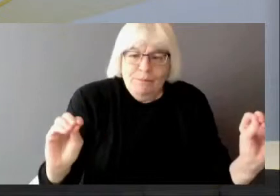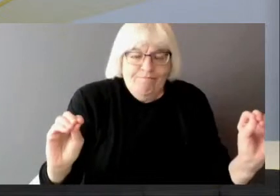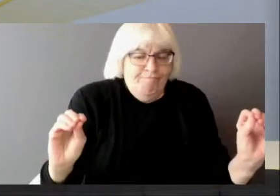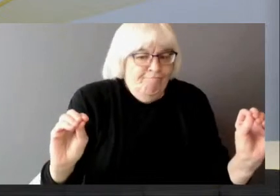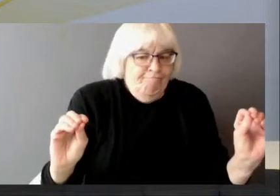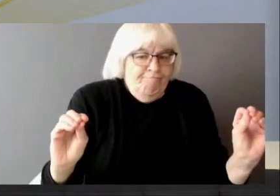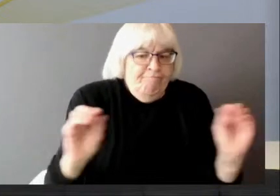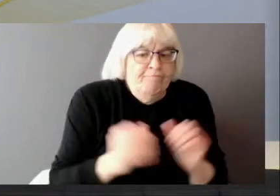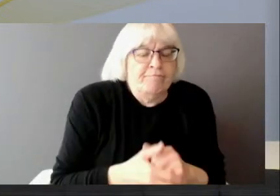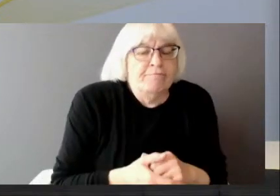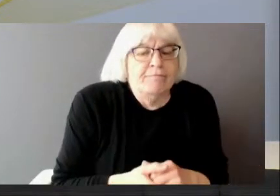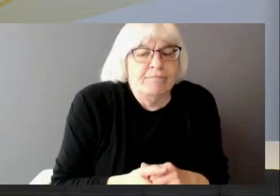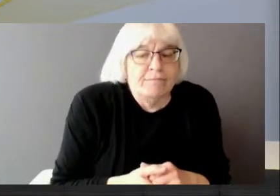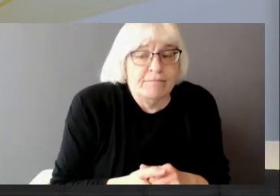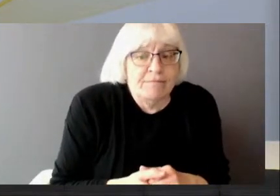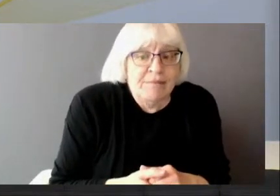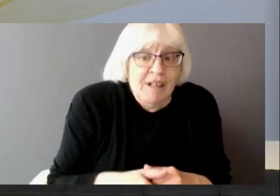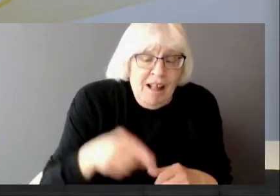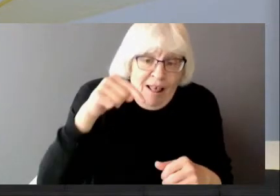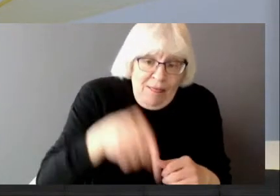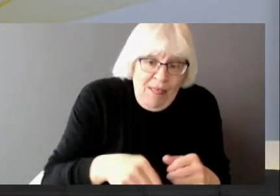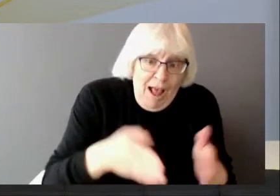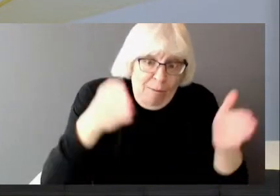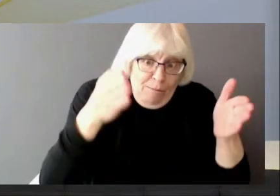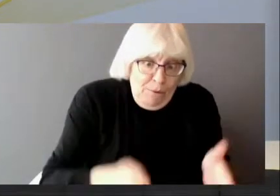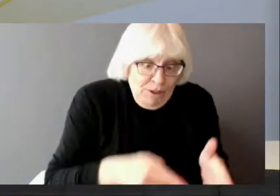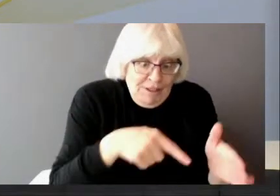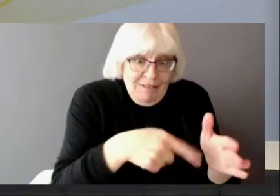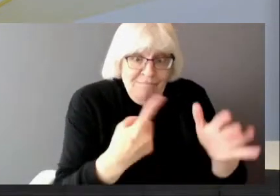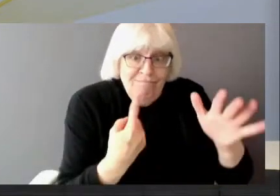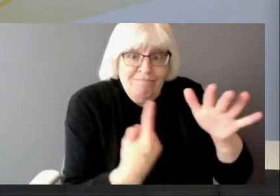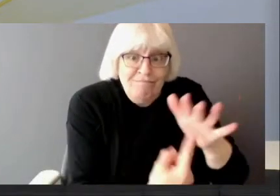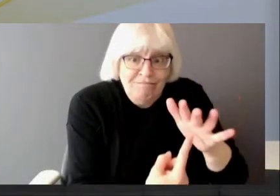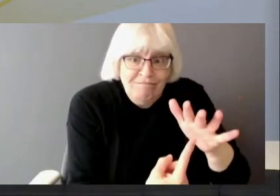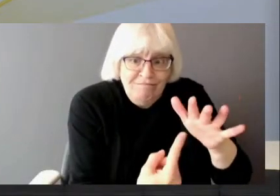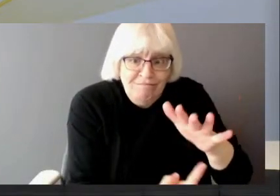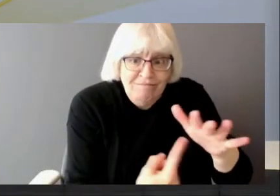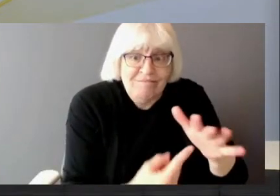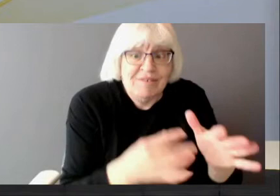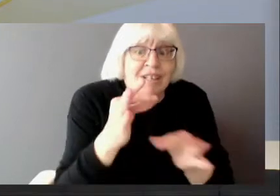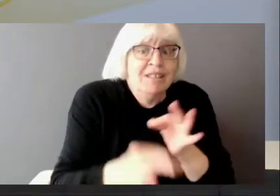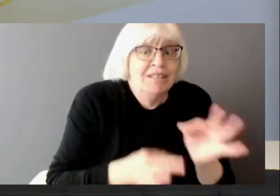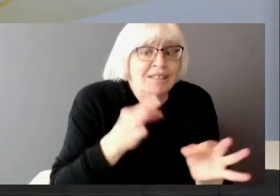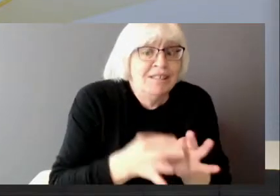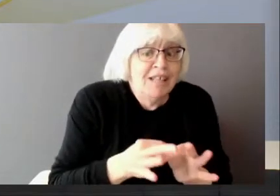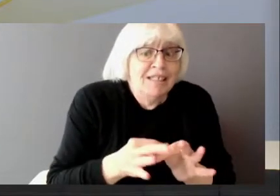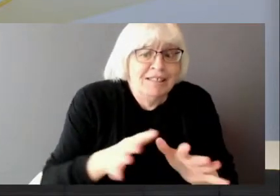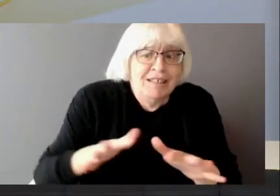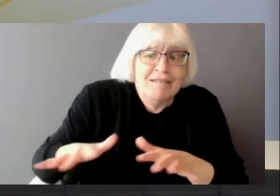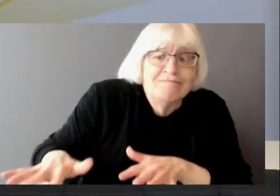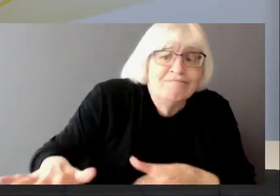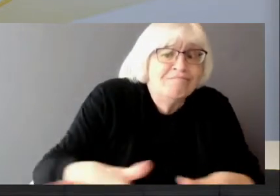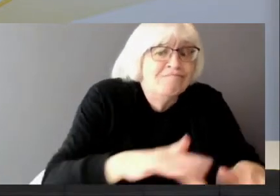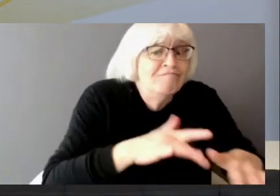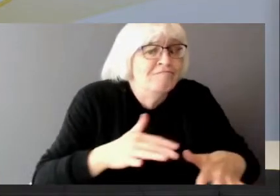the individual is in self-isolation suggests our surveillance, testing, and isolation protocols are